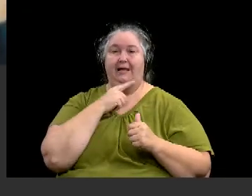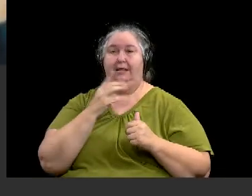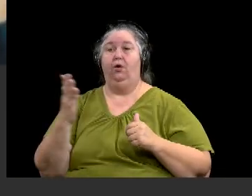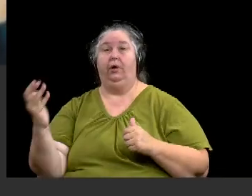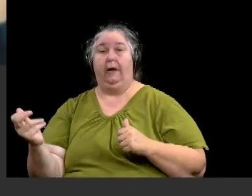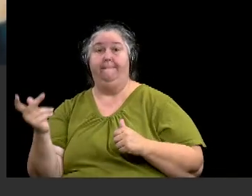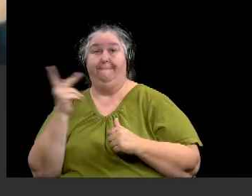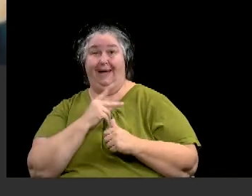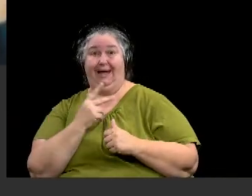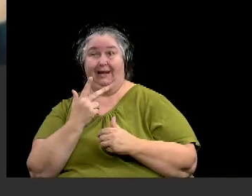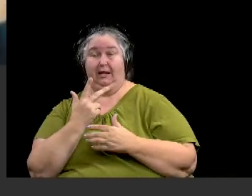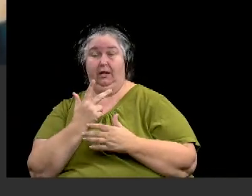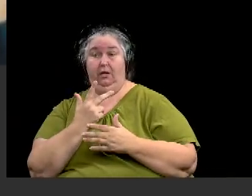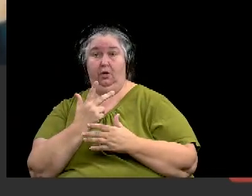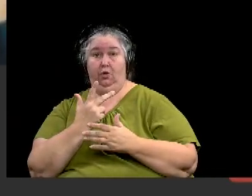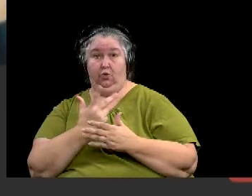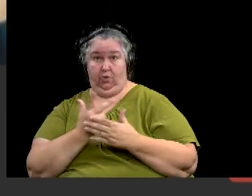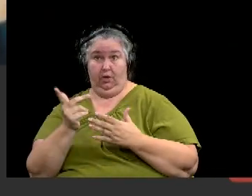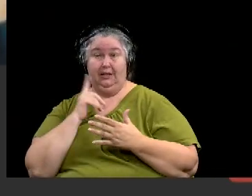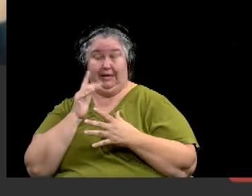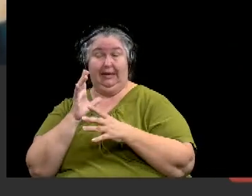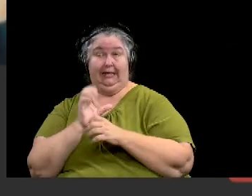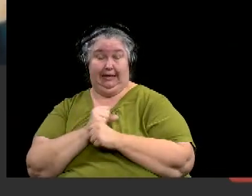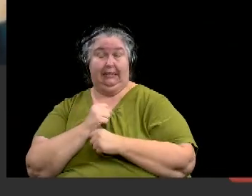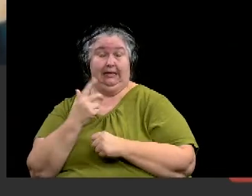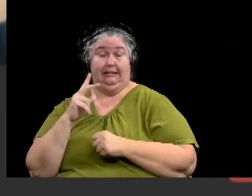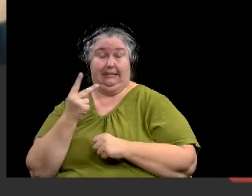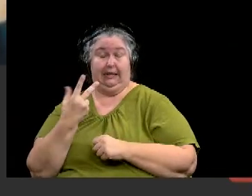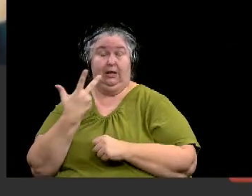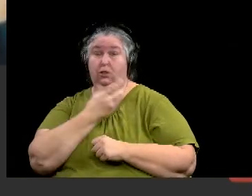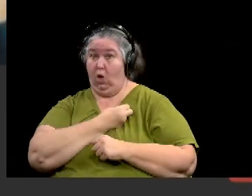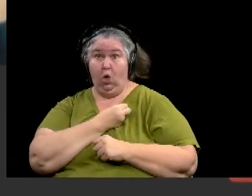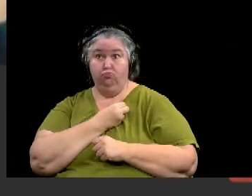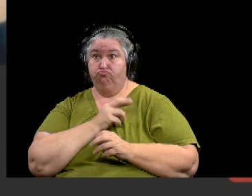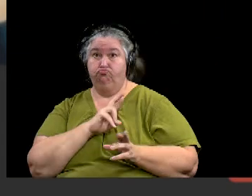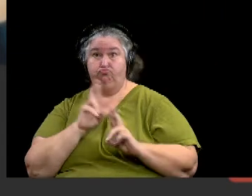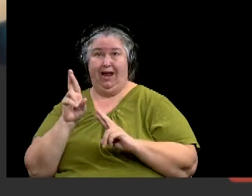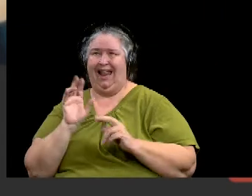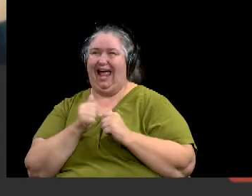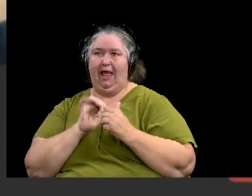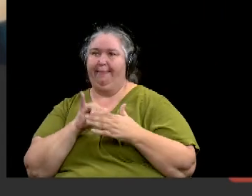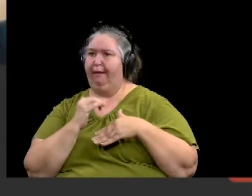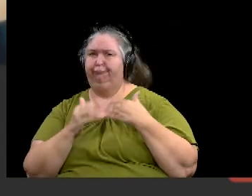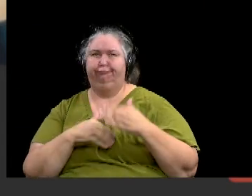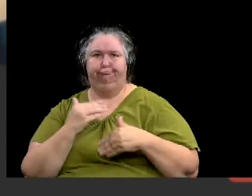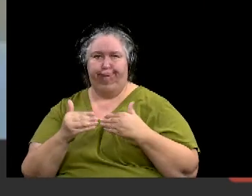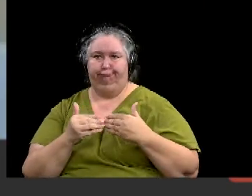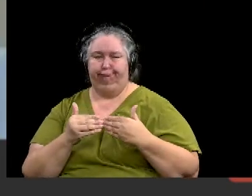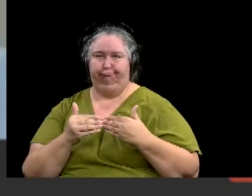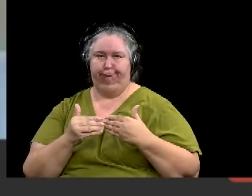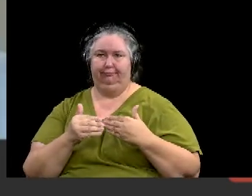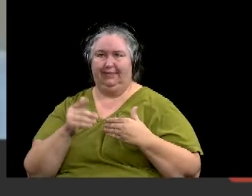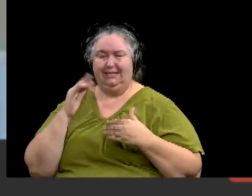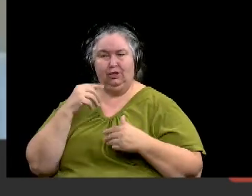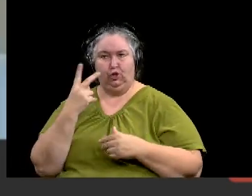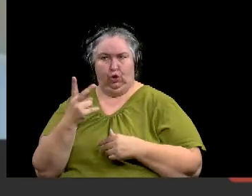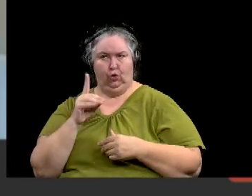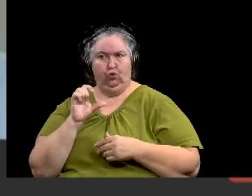that vaccine? How exactly is that going to work as far as, since it is a 2-dose vaccine? Yeah, I will say for us, it's